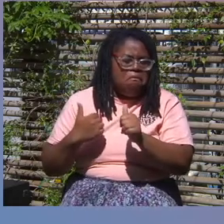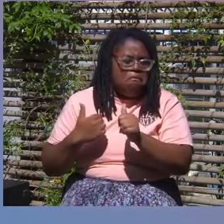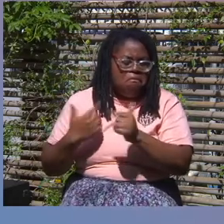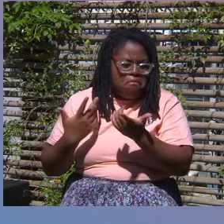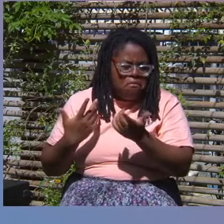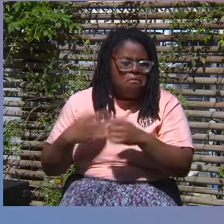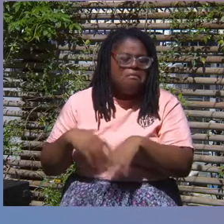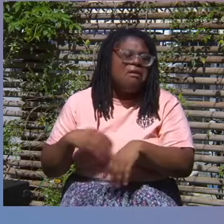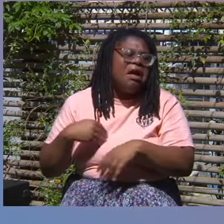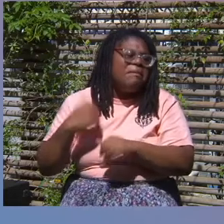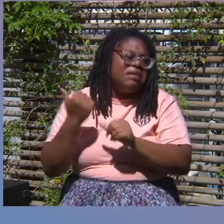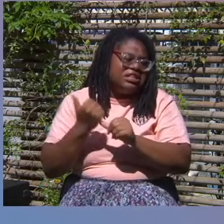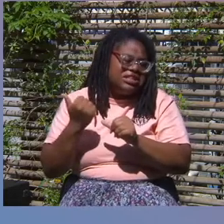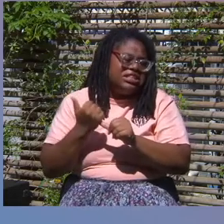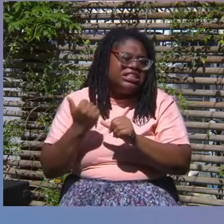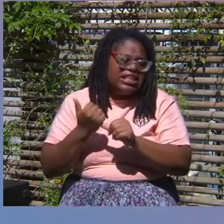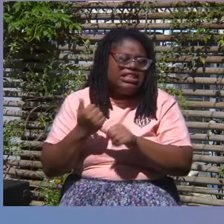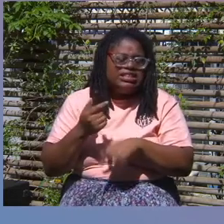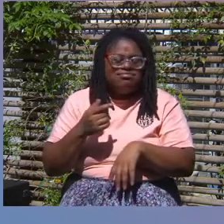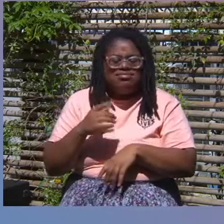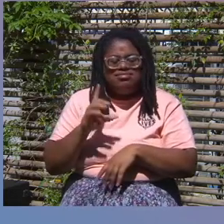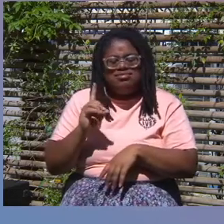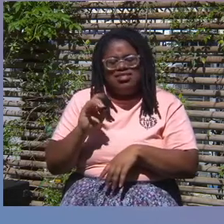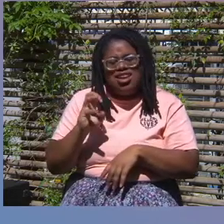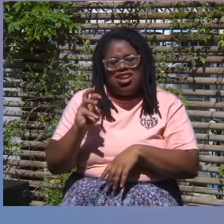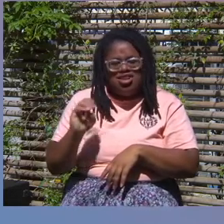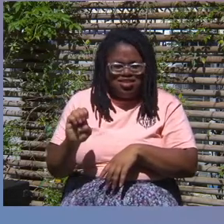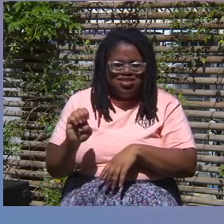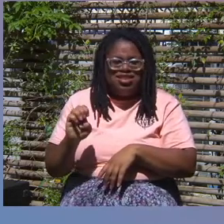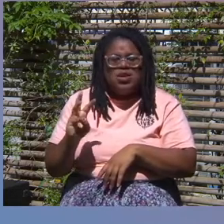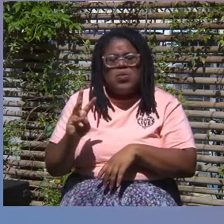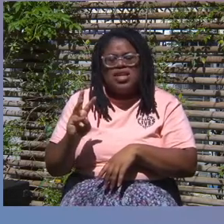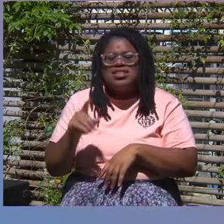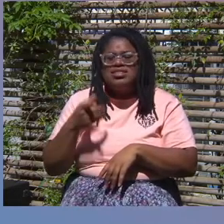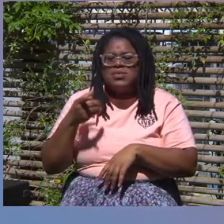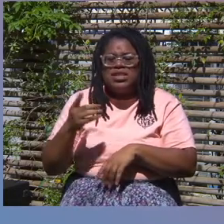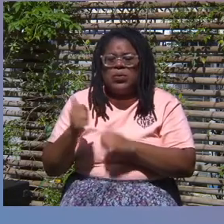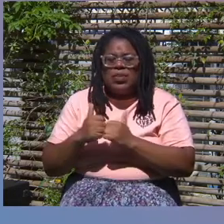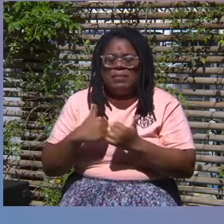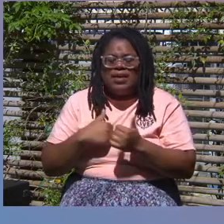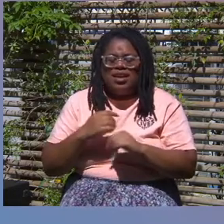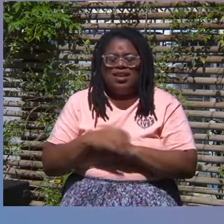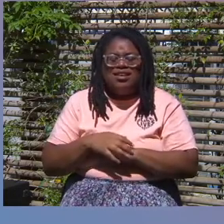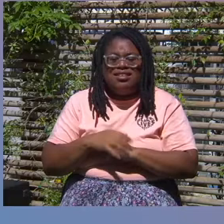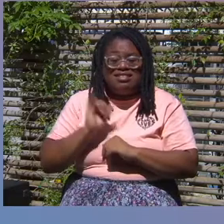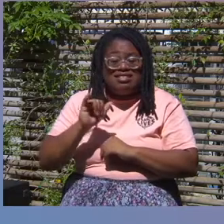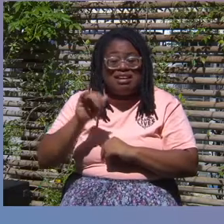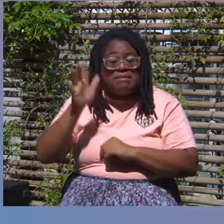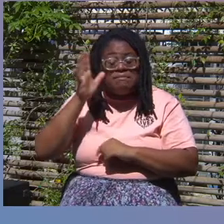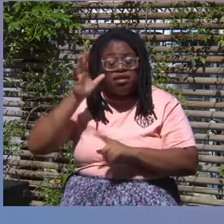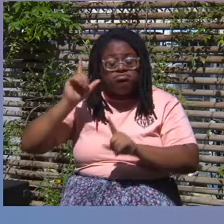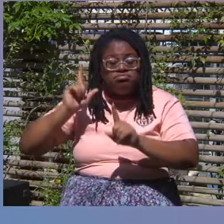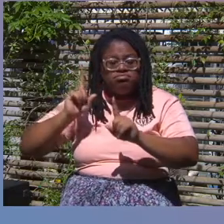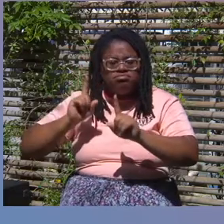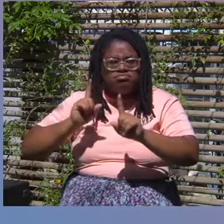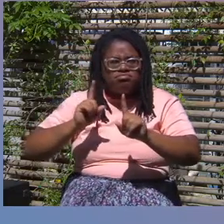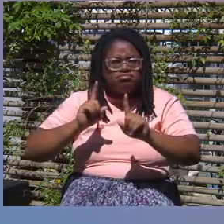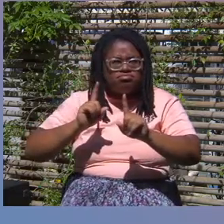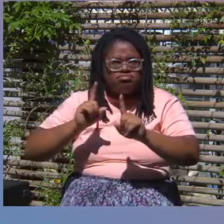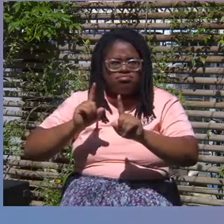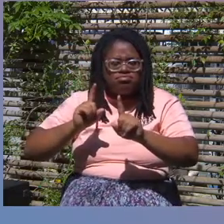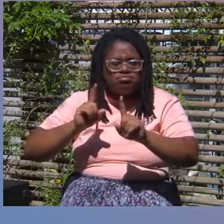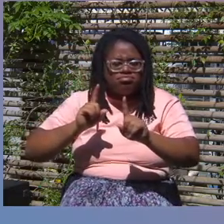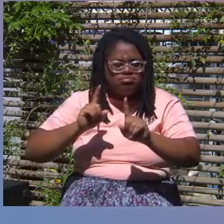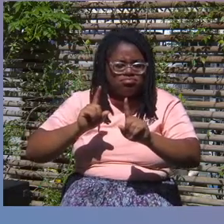my assistant, Dion Watson was with me. The man was following us through the museum. I said,